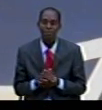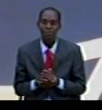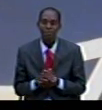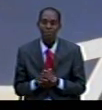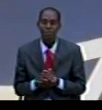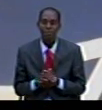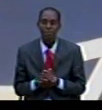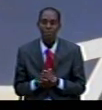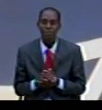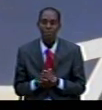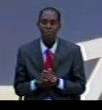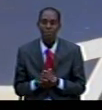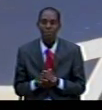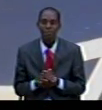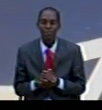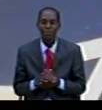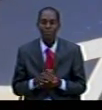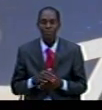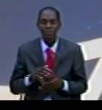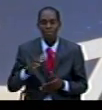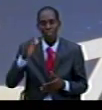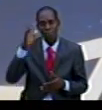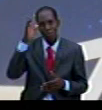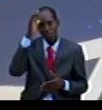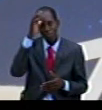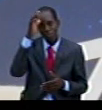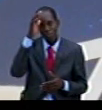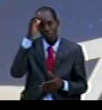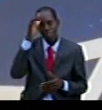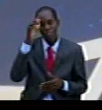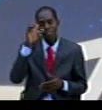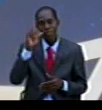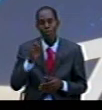part of fathers of faith in this state.